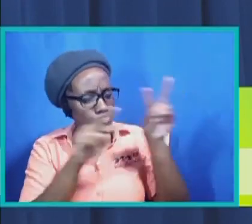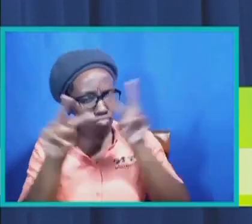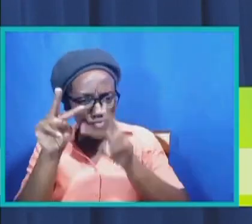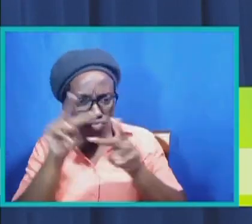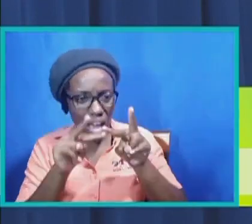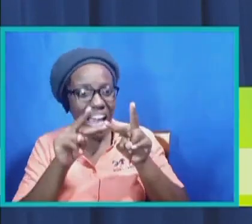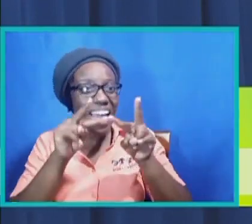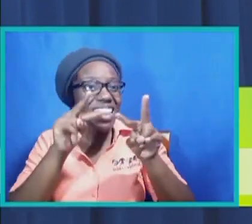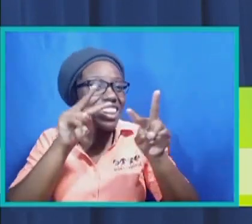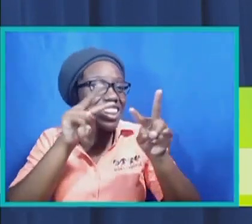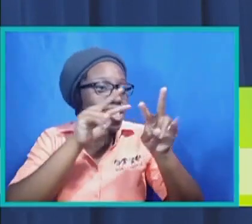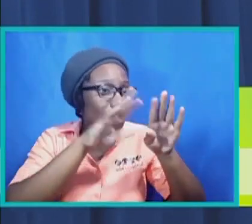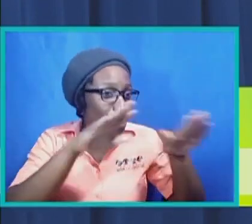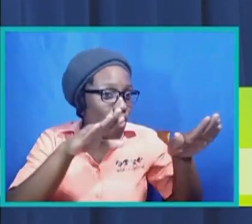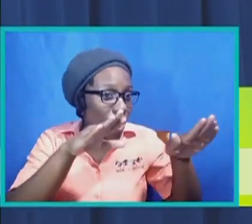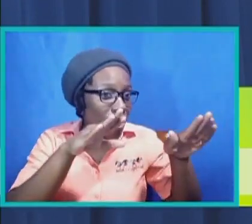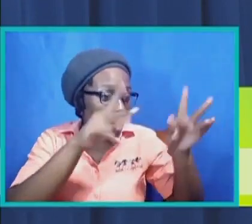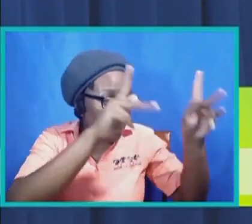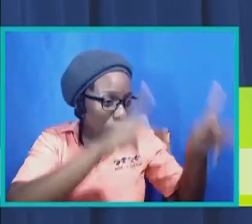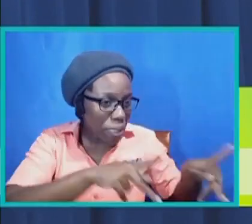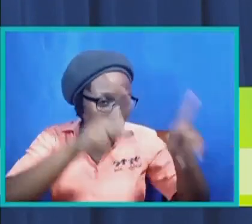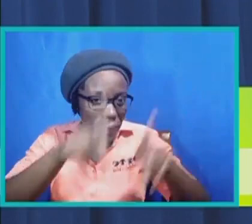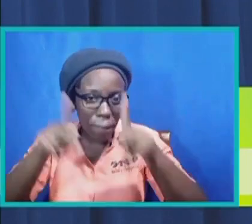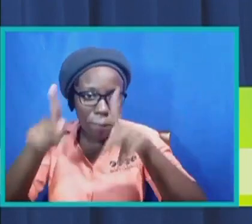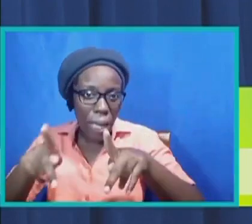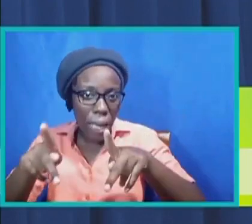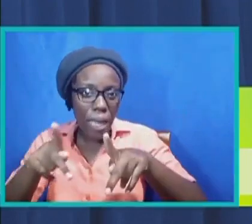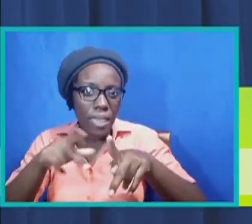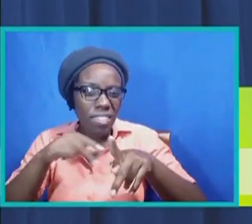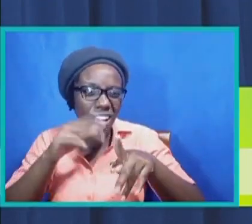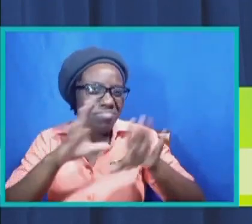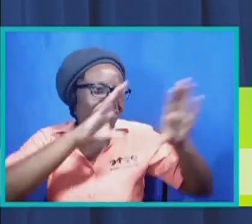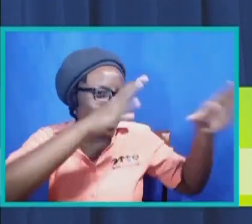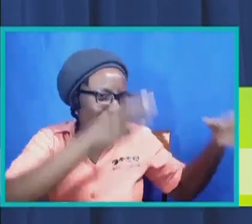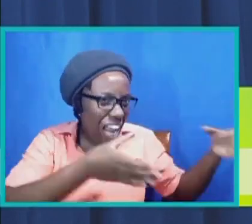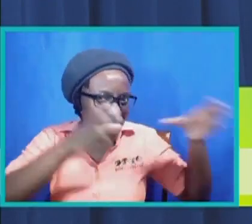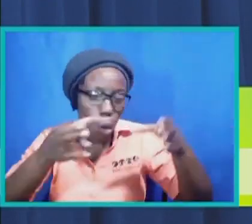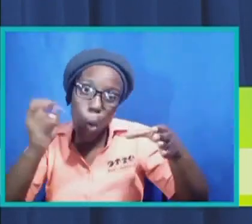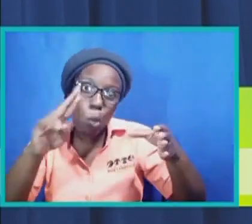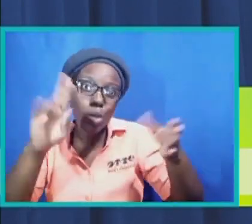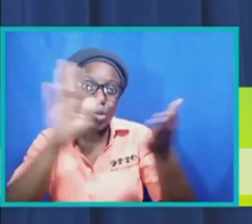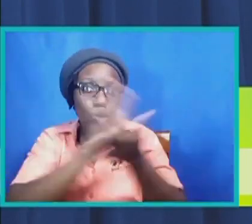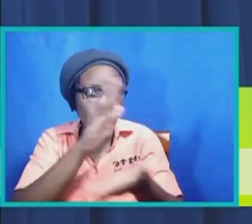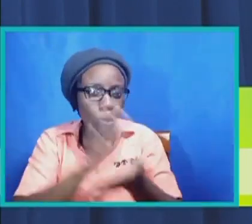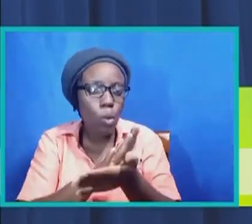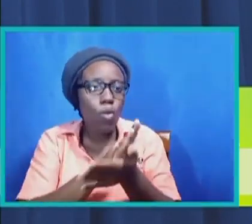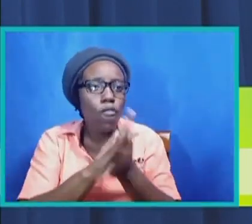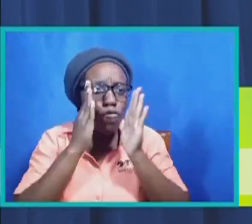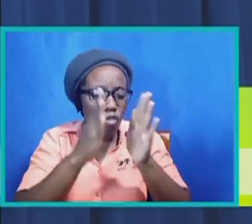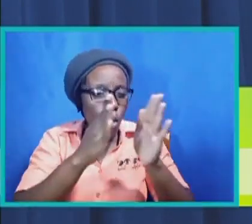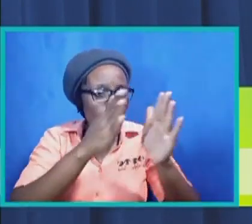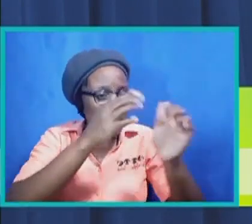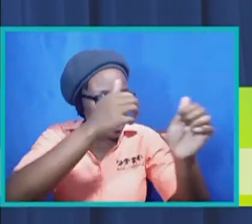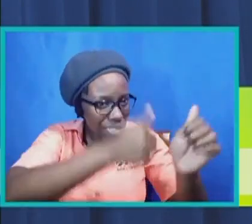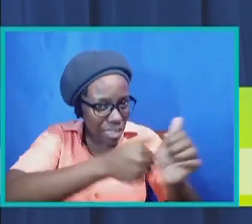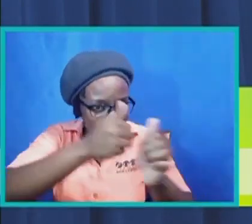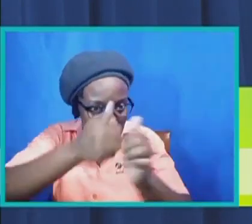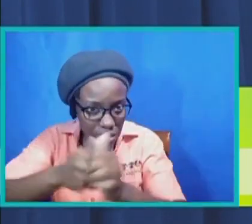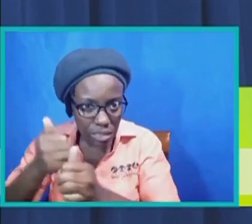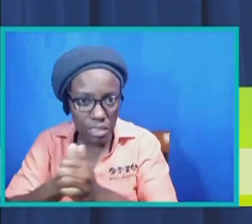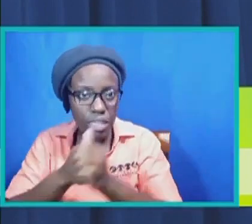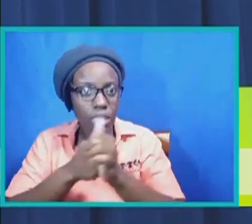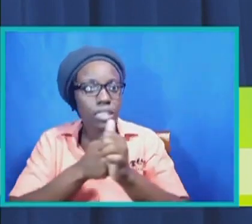think looking at the strategies, the incorporation of technology, bringing in some of the innovative